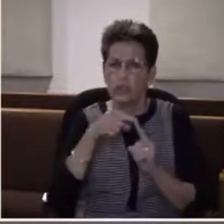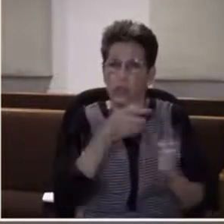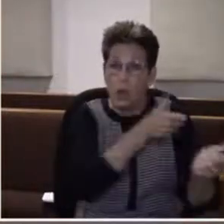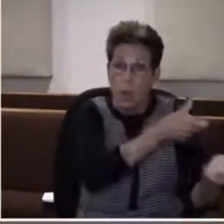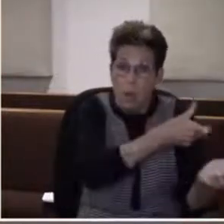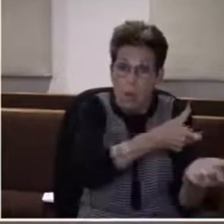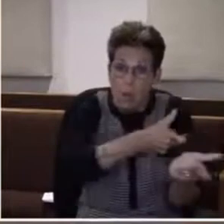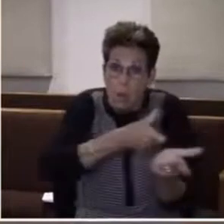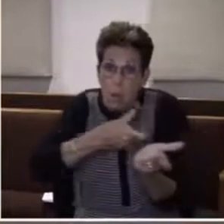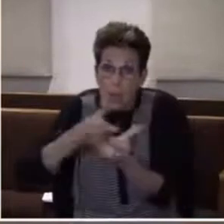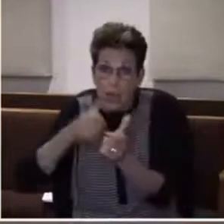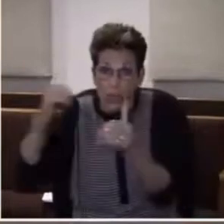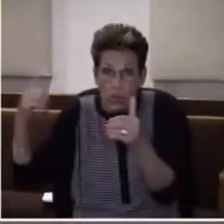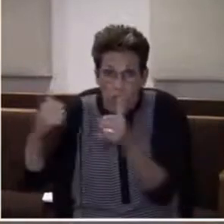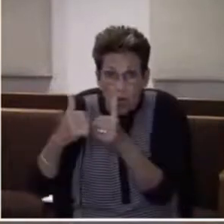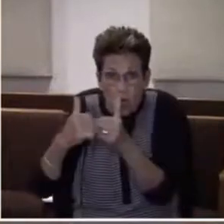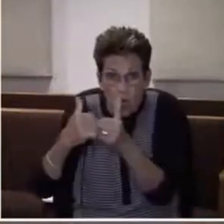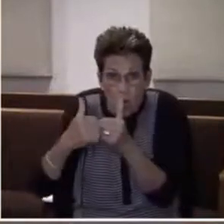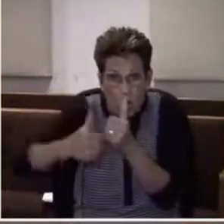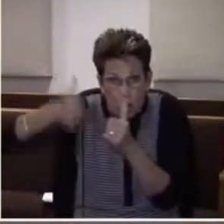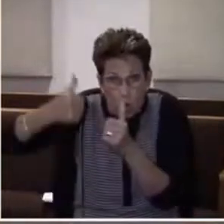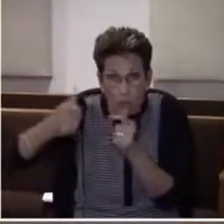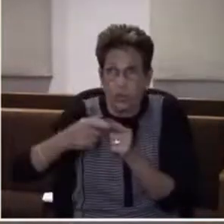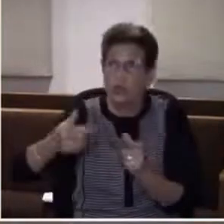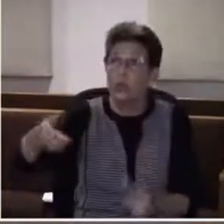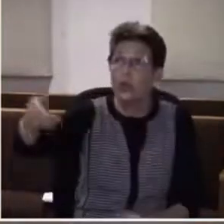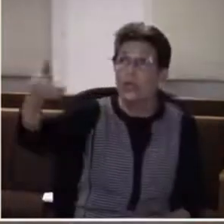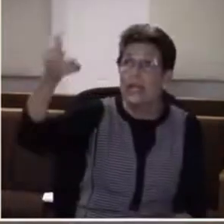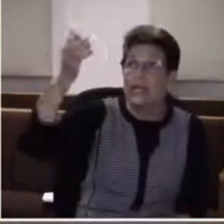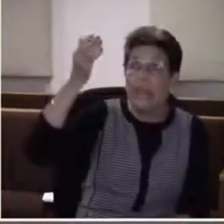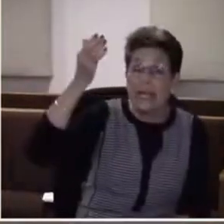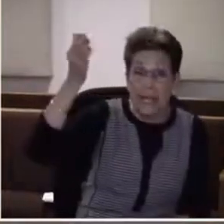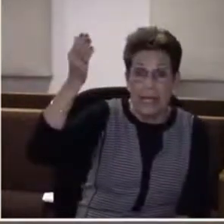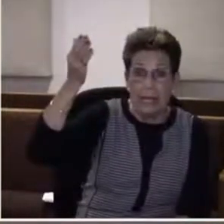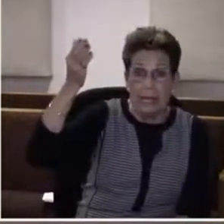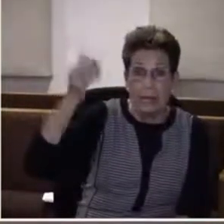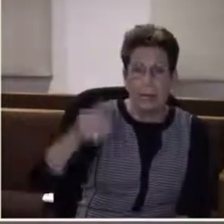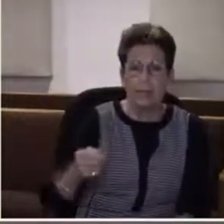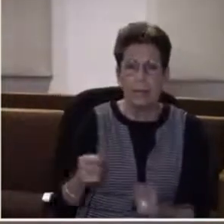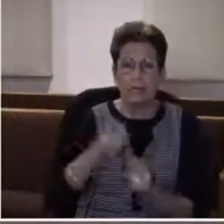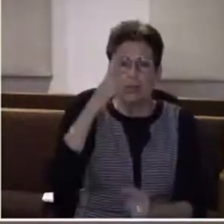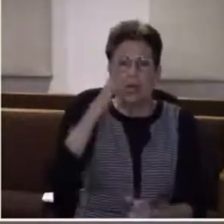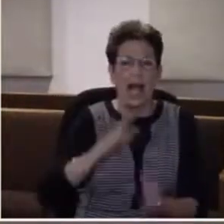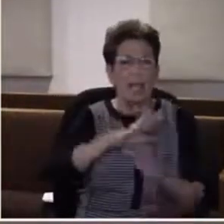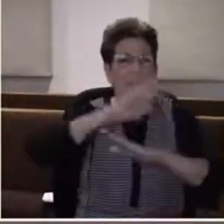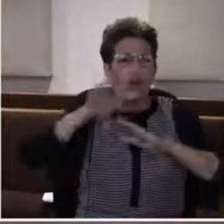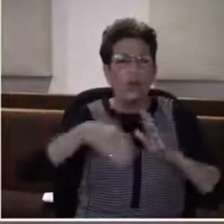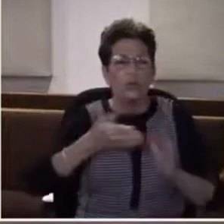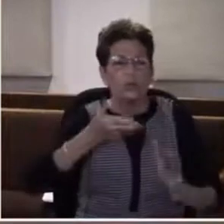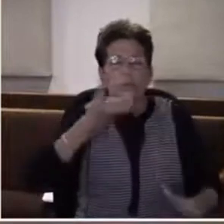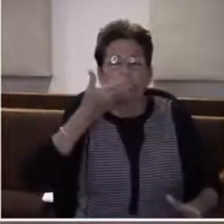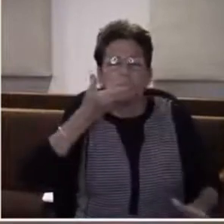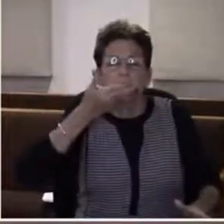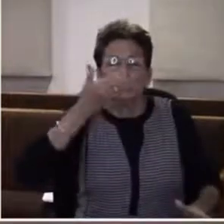stinking attitude. To God, this all smells sweet. The lady